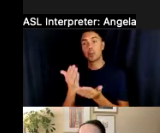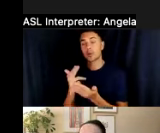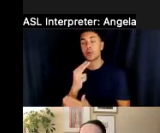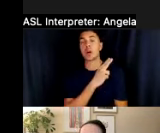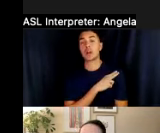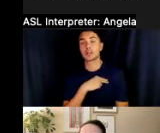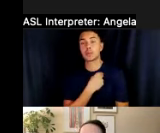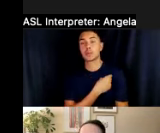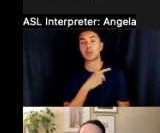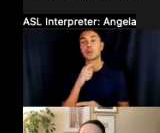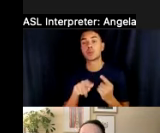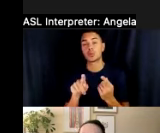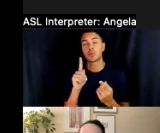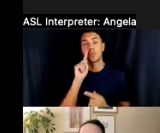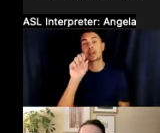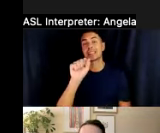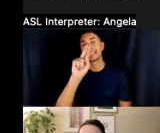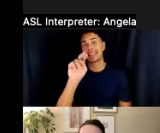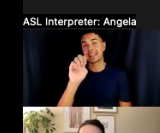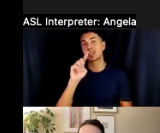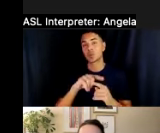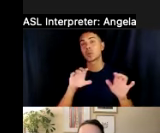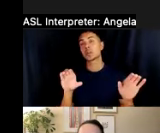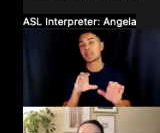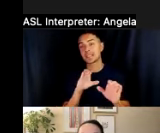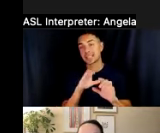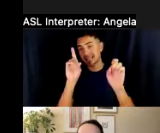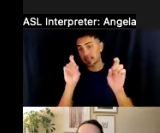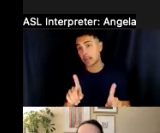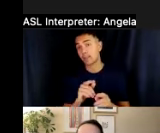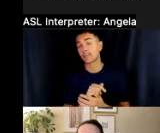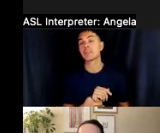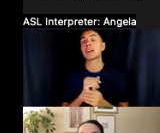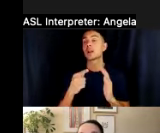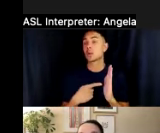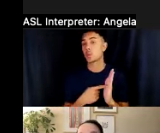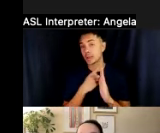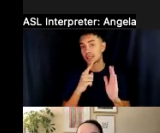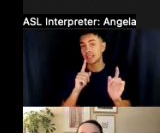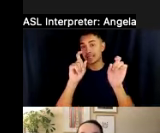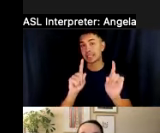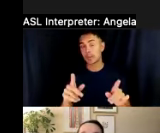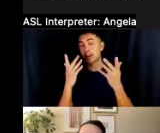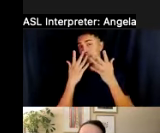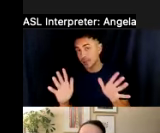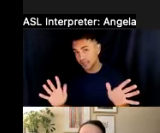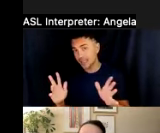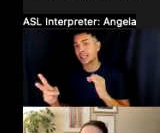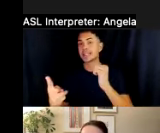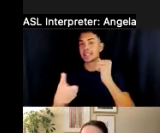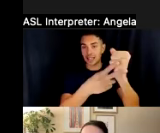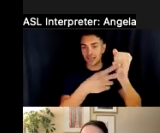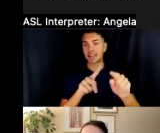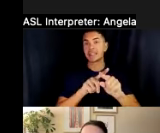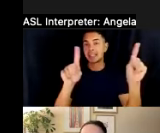in order for the SANE to conduct the exam. And then once the exam was completed, it would be housed at a different law